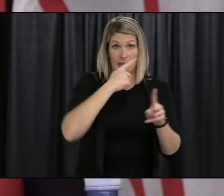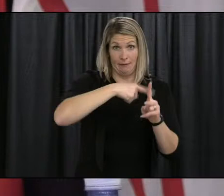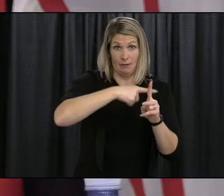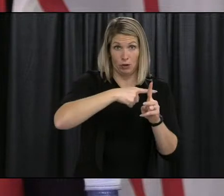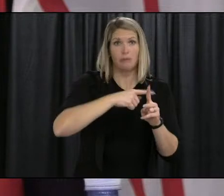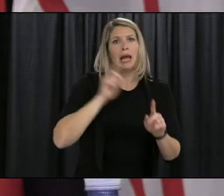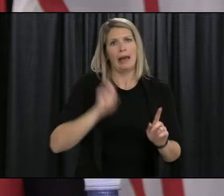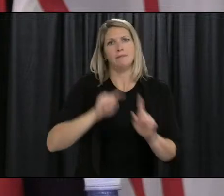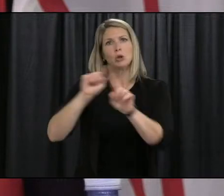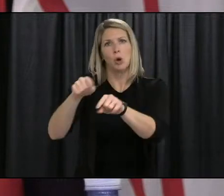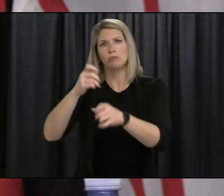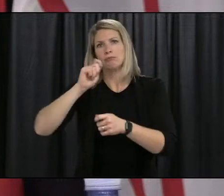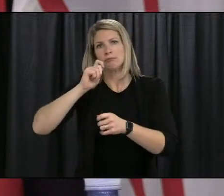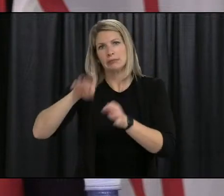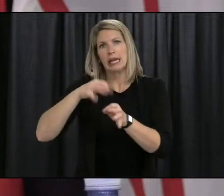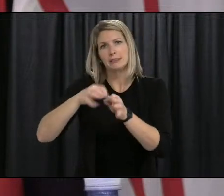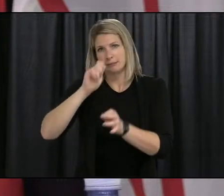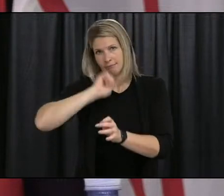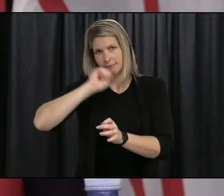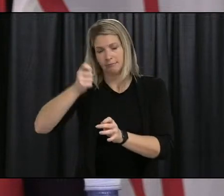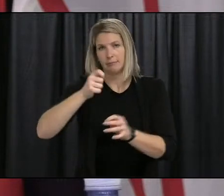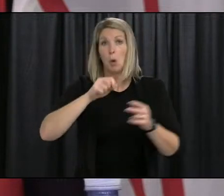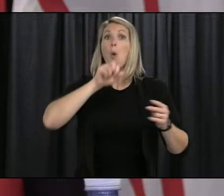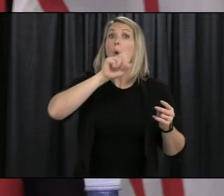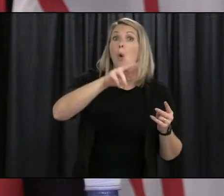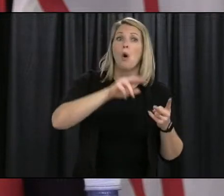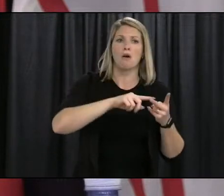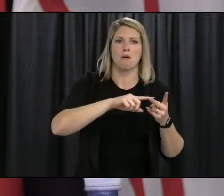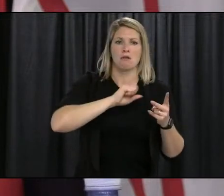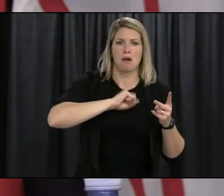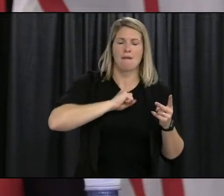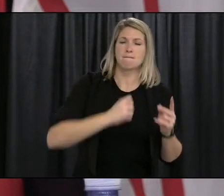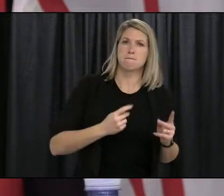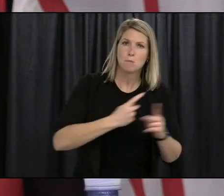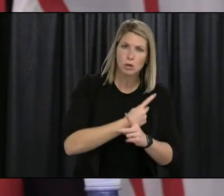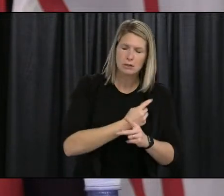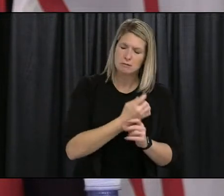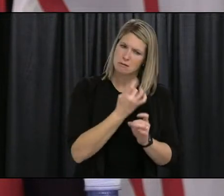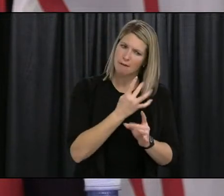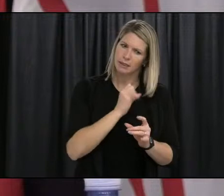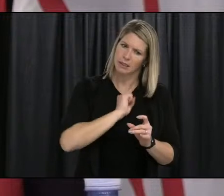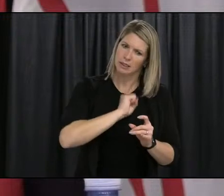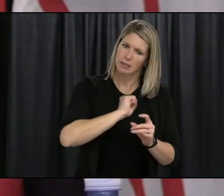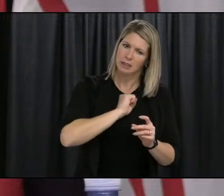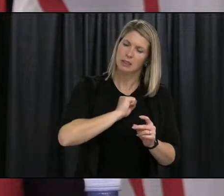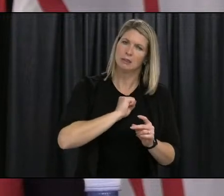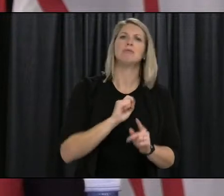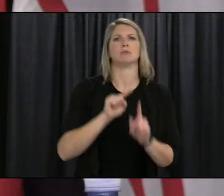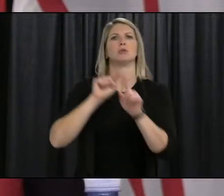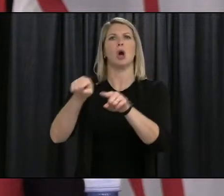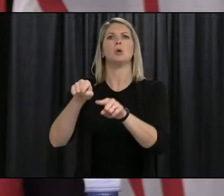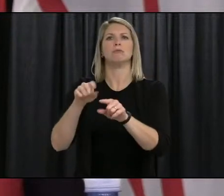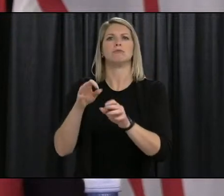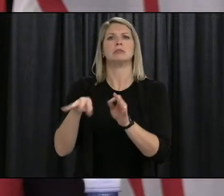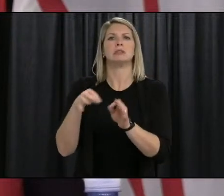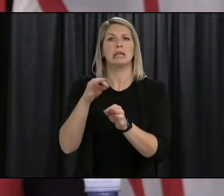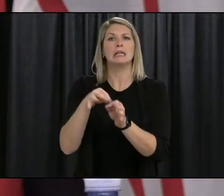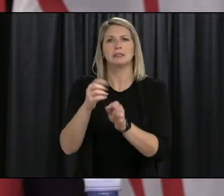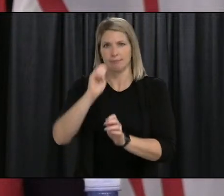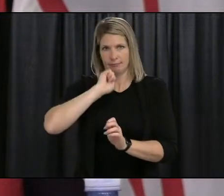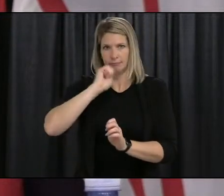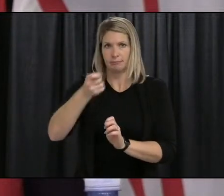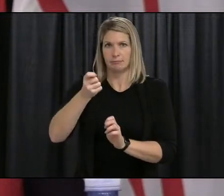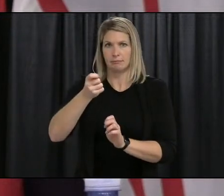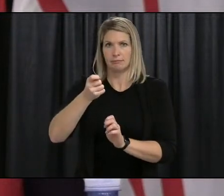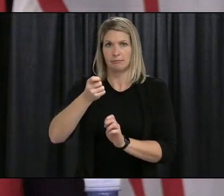that. The list of symptoms from which you should have two to trigger a test is available online, and I would